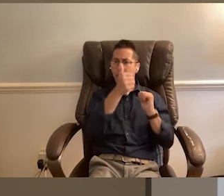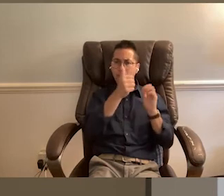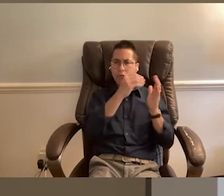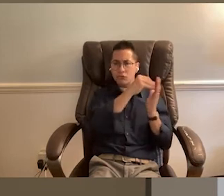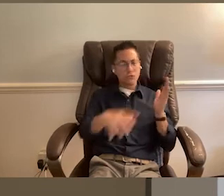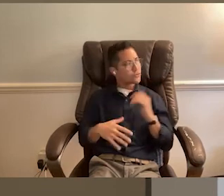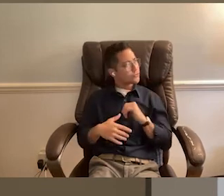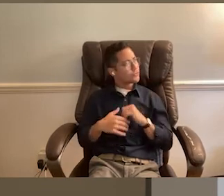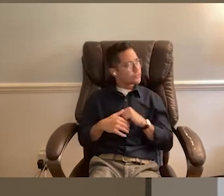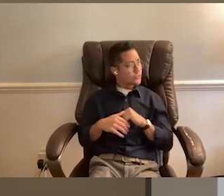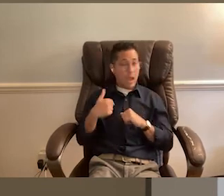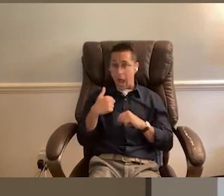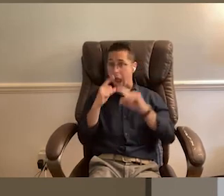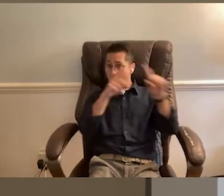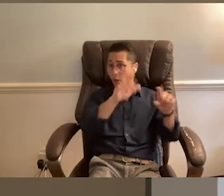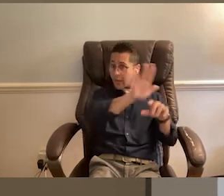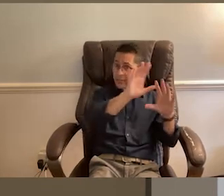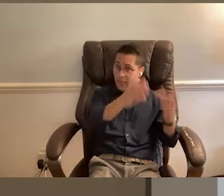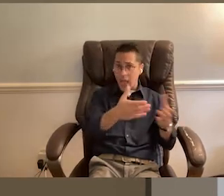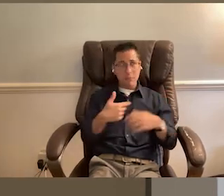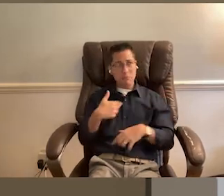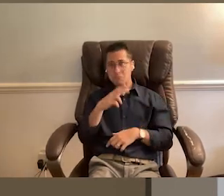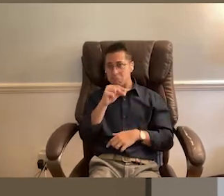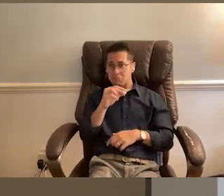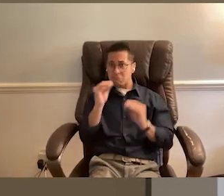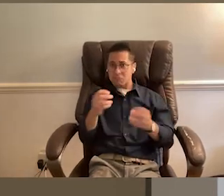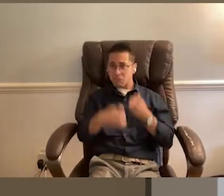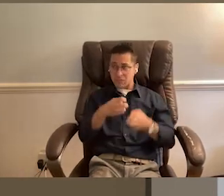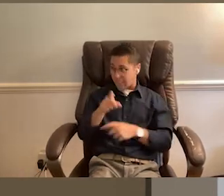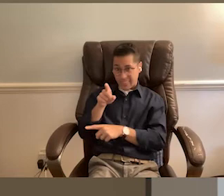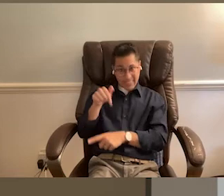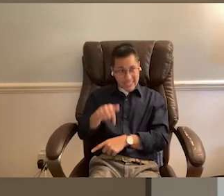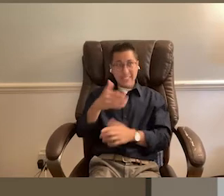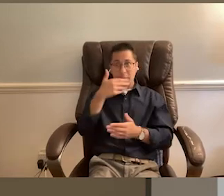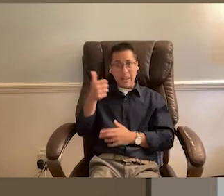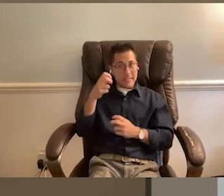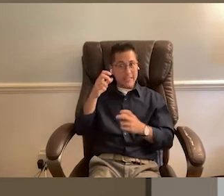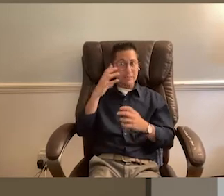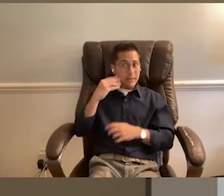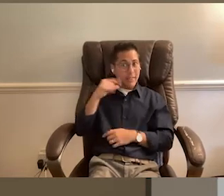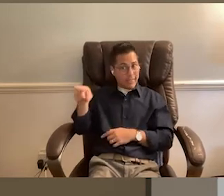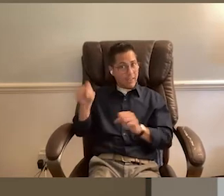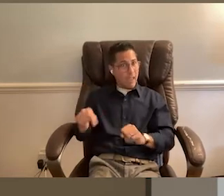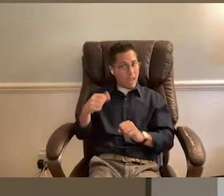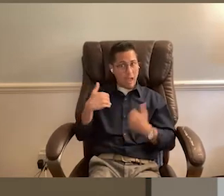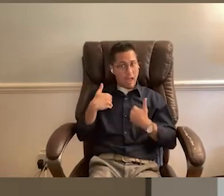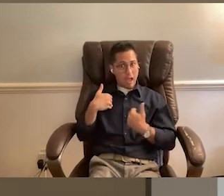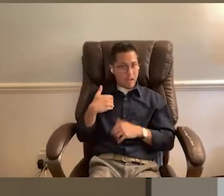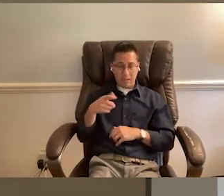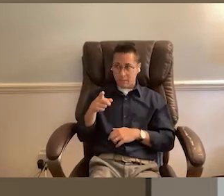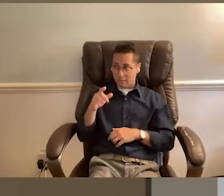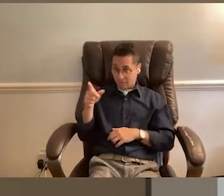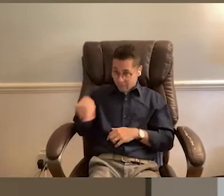program. He kept contacting me, I never say excessive because I always invite the communication, but a lot, very